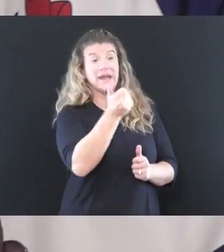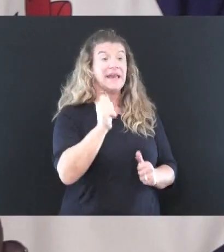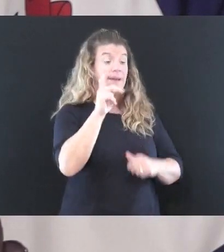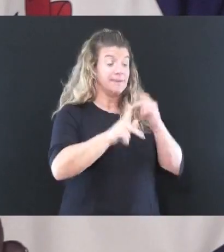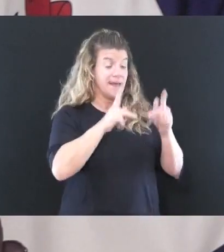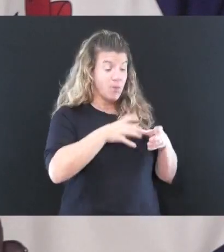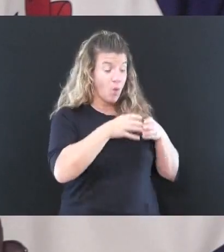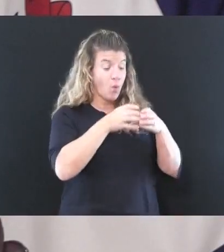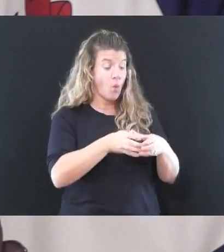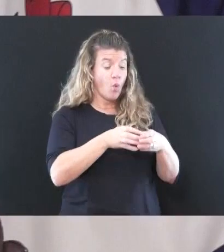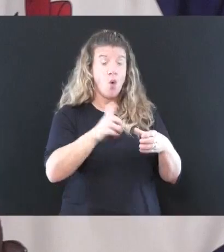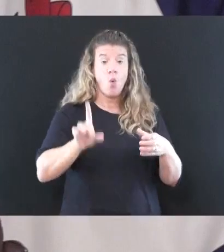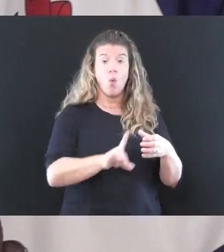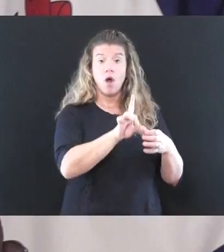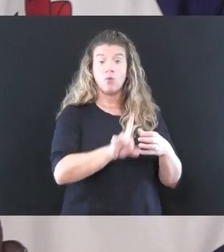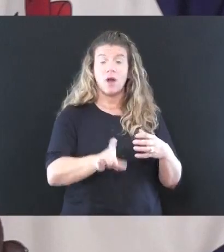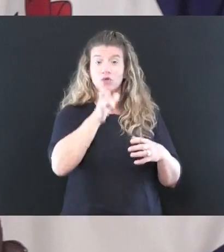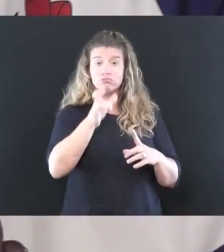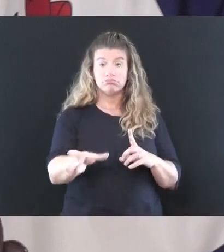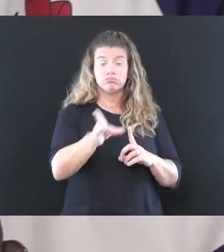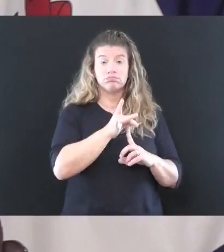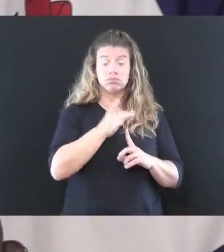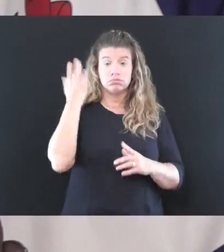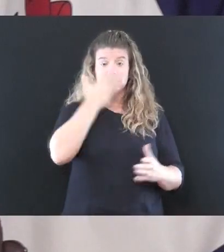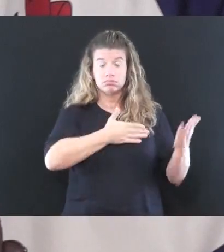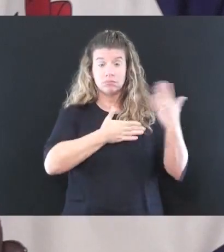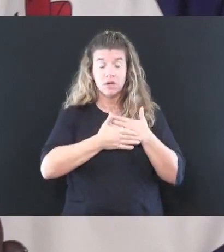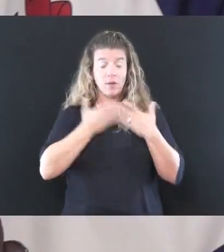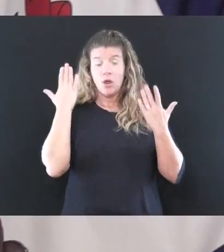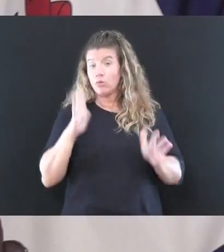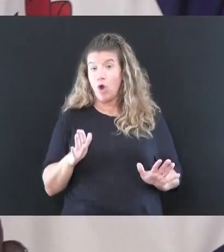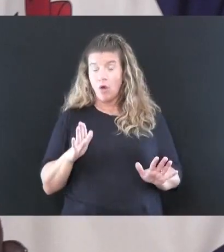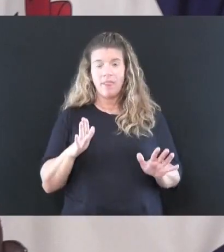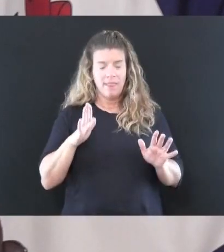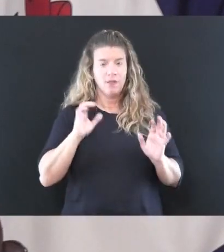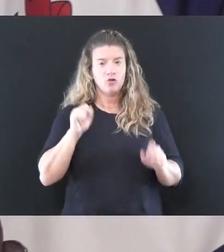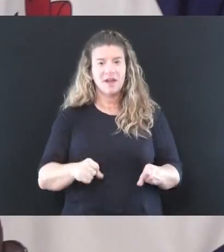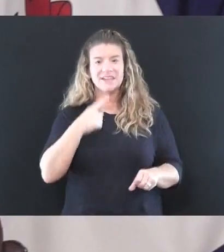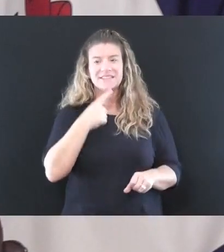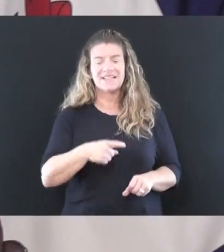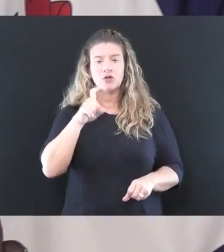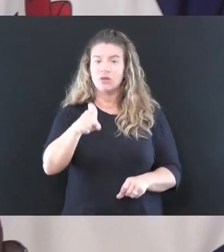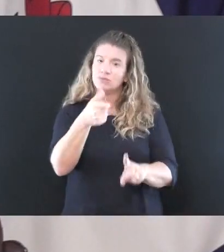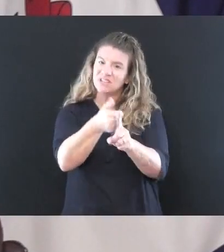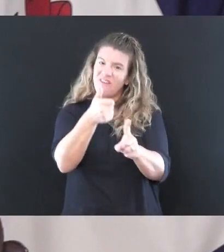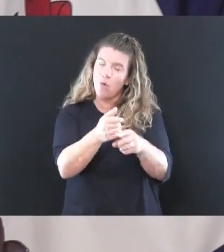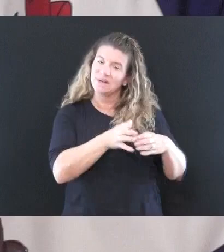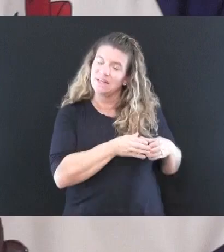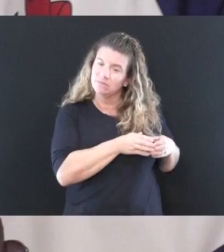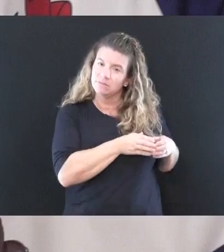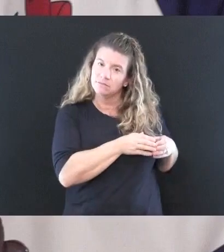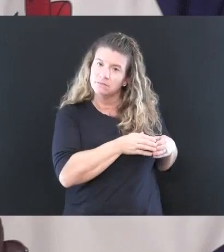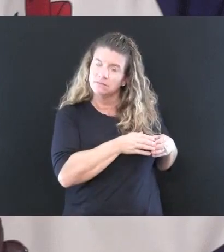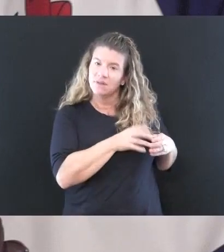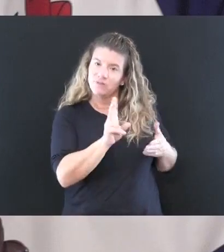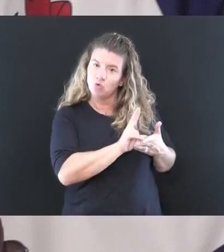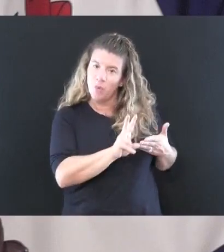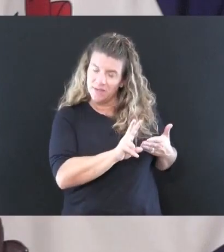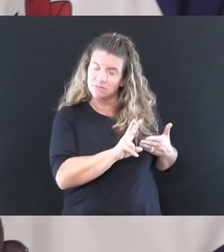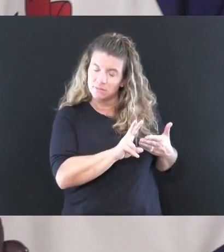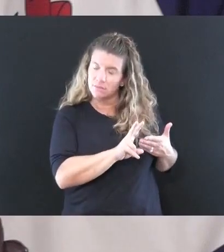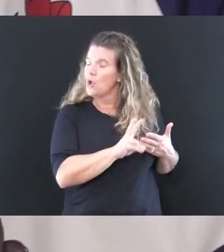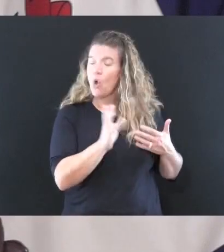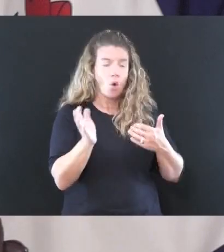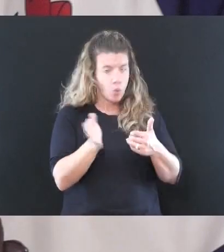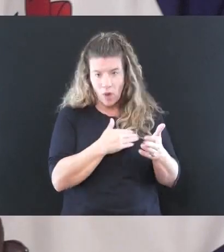walking around asymptomatic that we can say, we need you to self-quarantine here for 2 weeks or